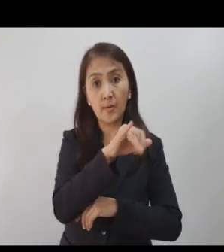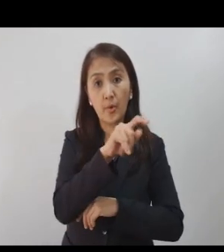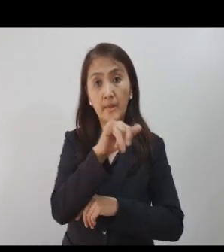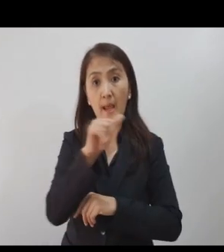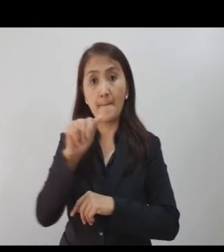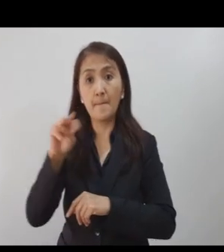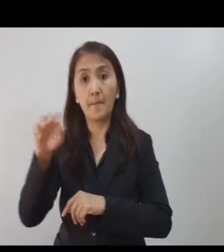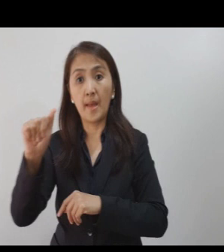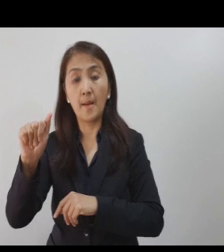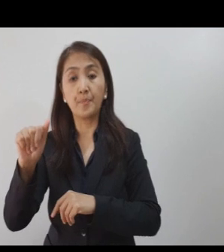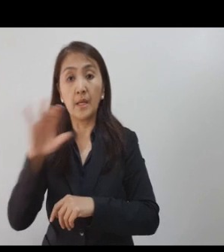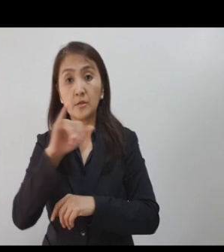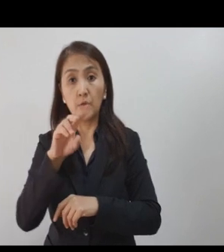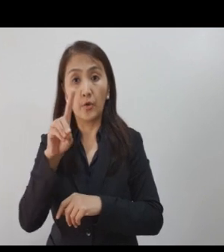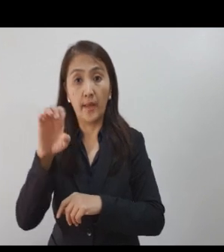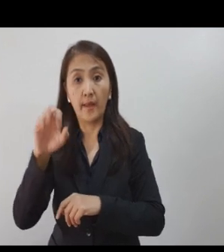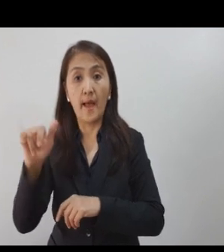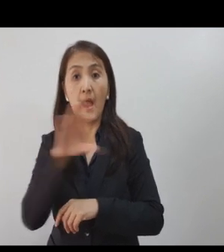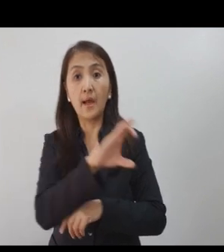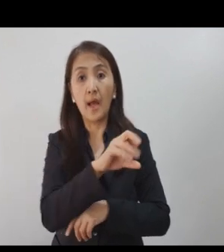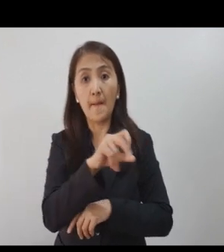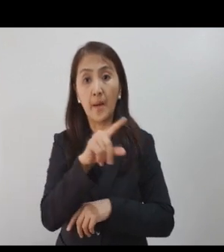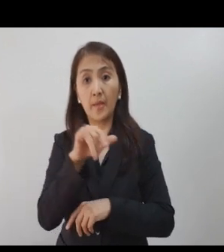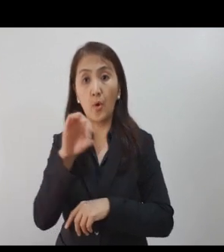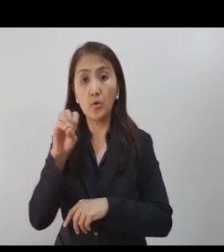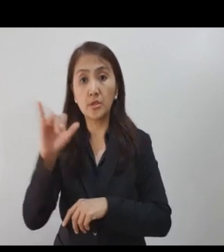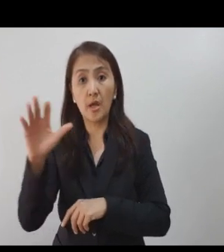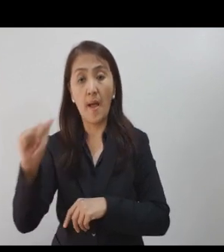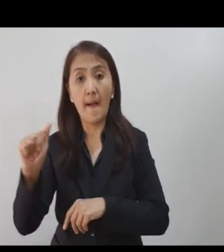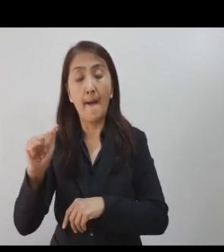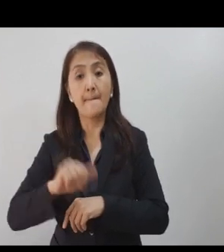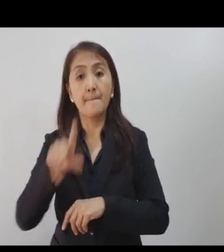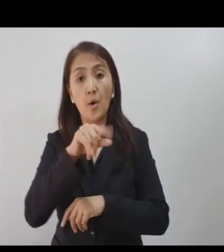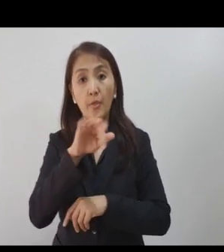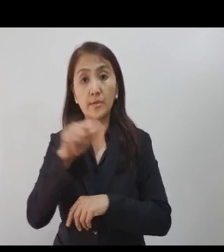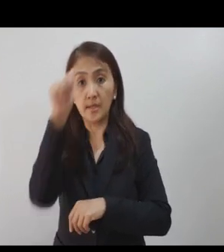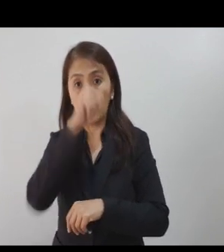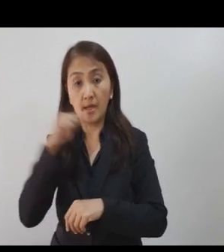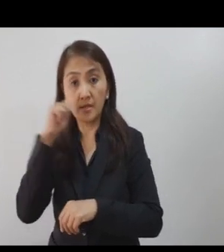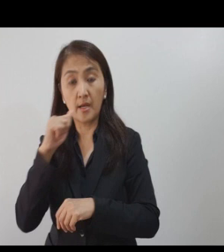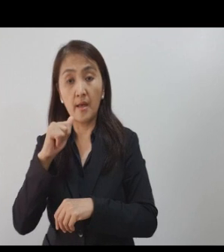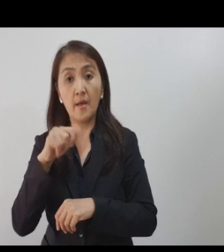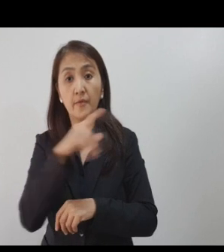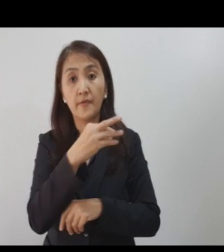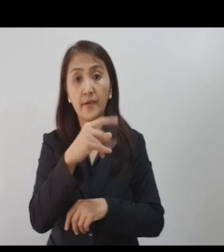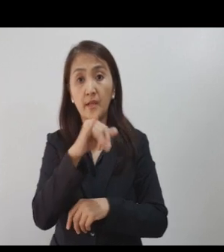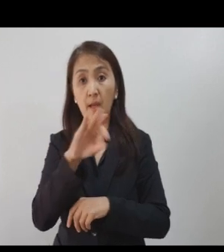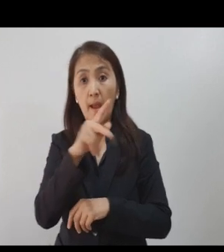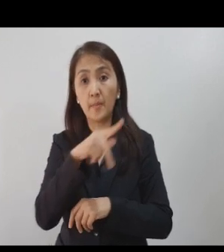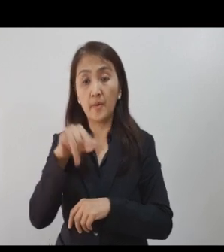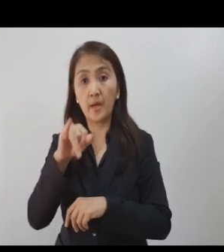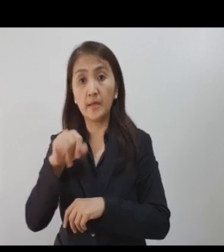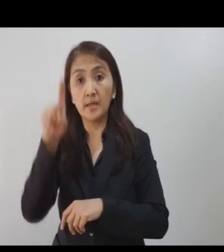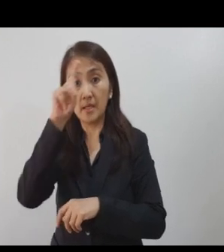of Mesopotamia, Judea, and Cappadocia, Pontus and Asia, Phrygia and